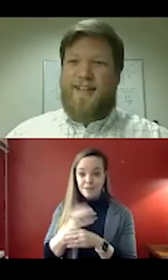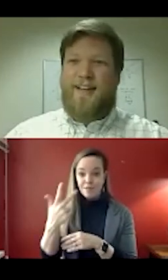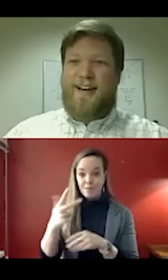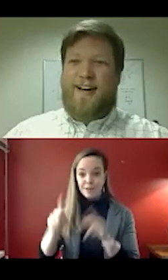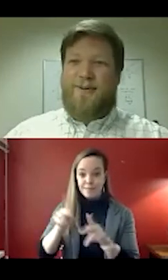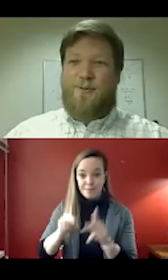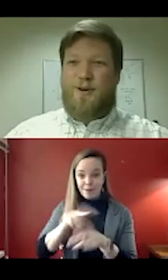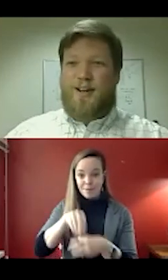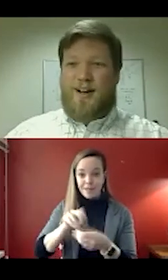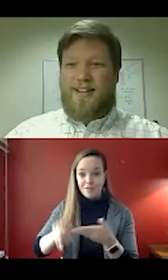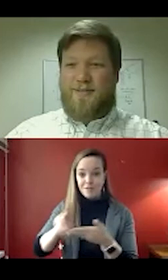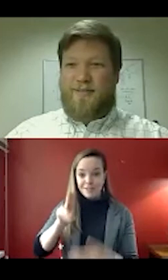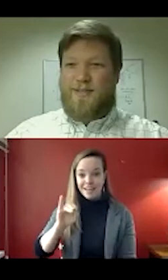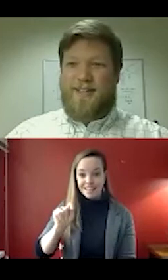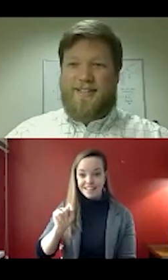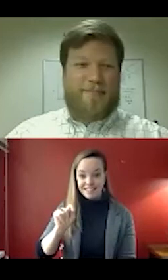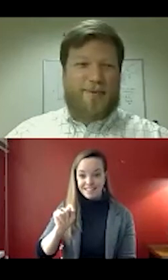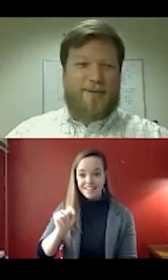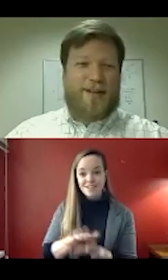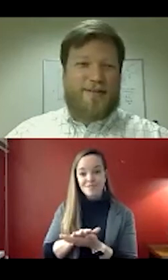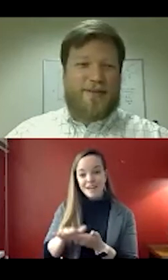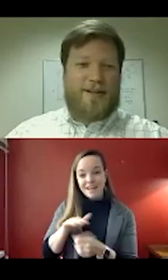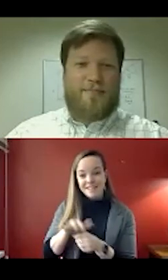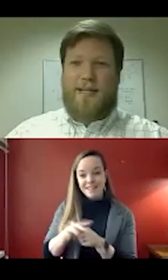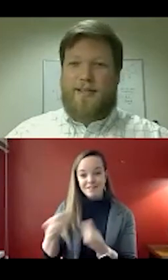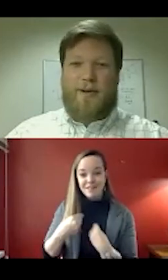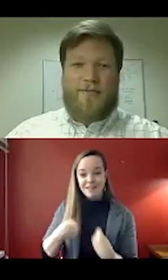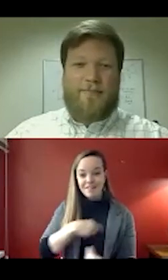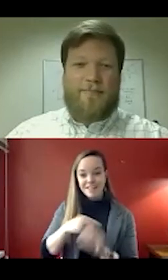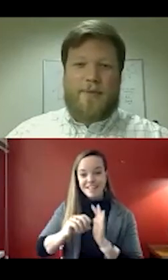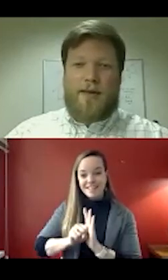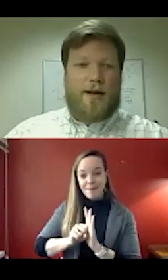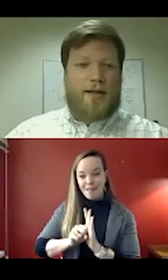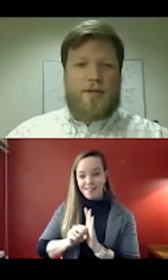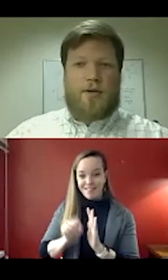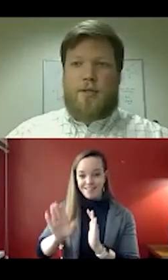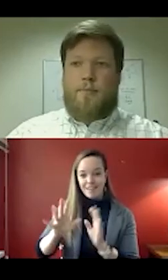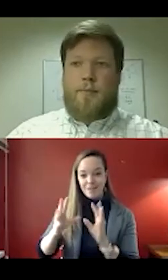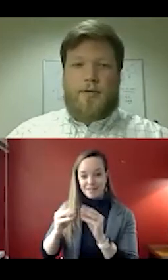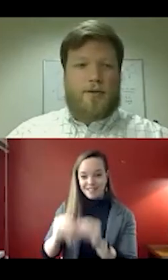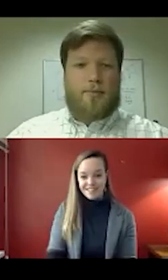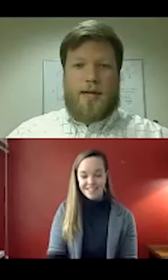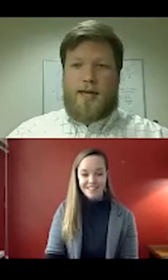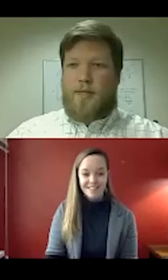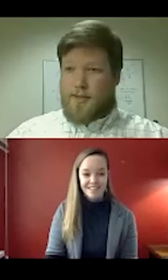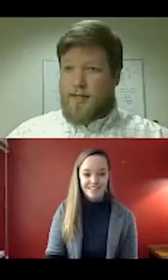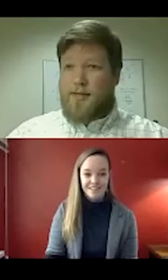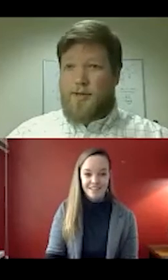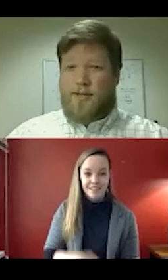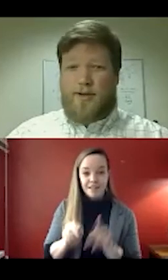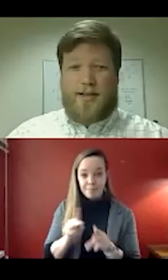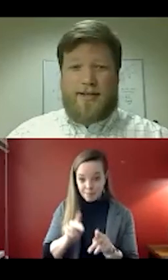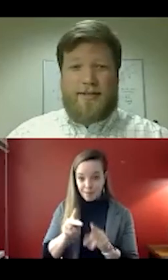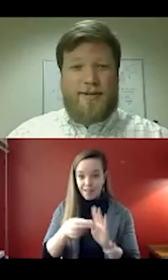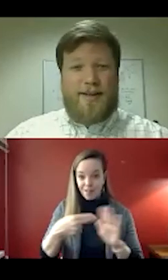IT who were kind enough to give us a sample of meeting that they were having. So the people here are labeled A, B, and C to